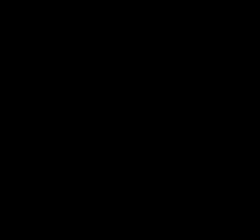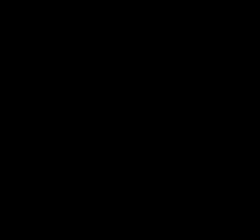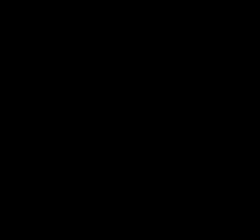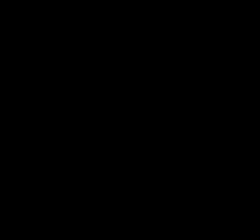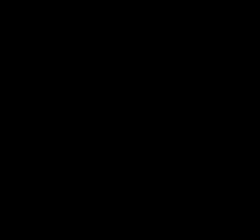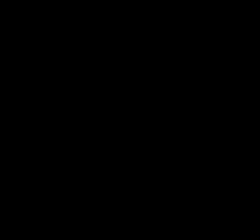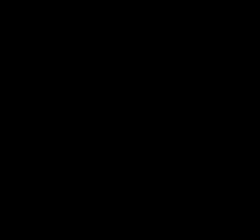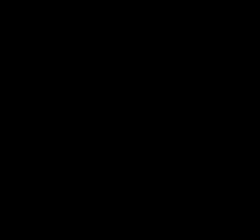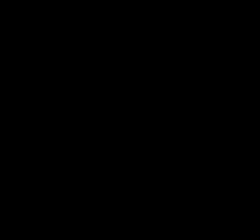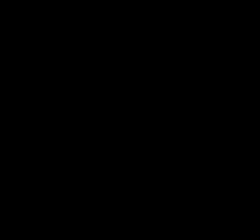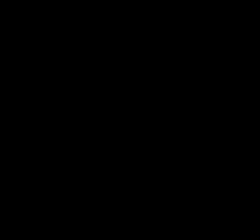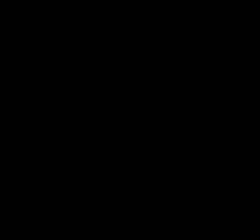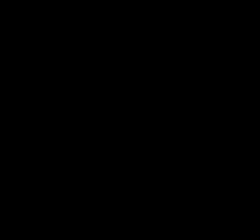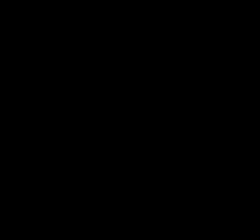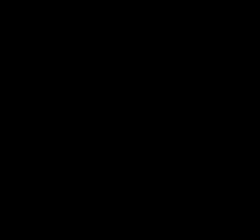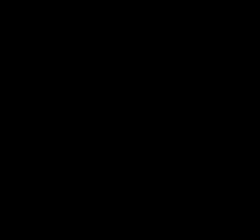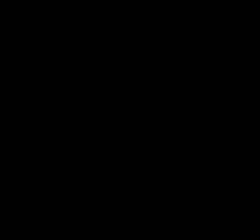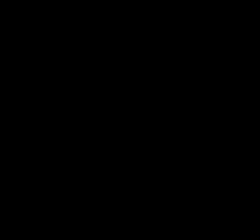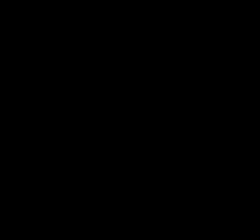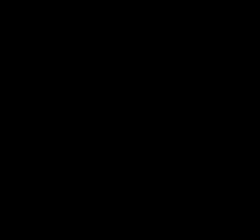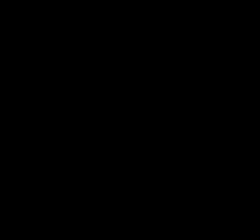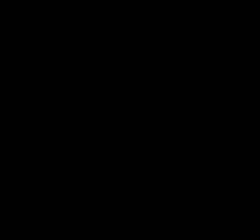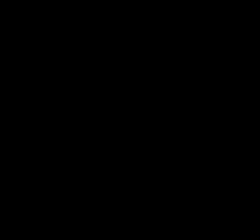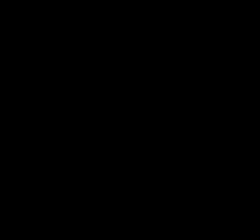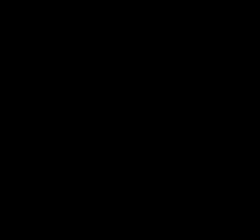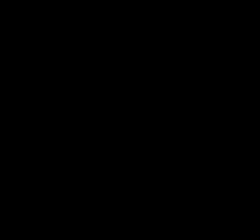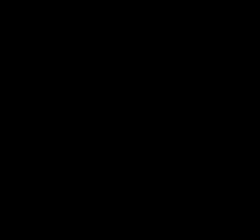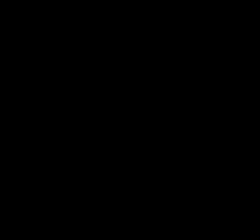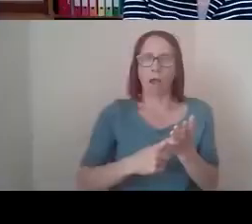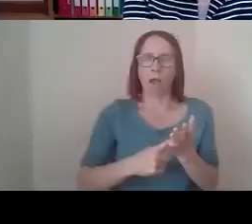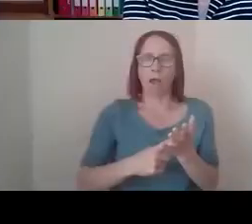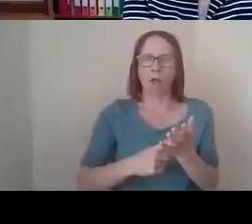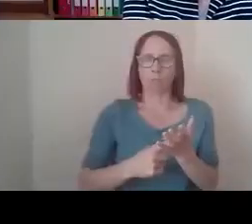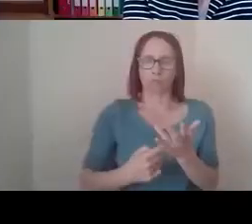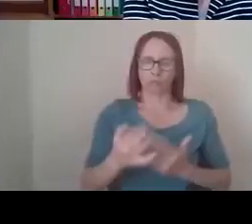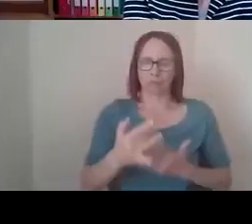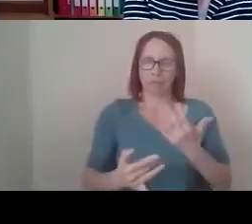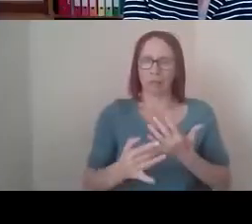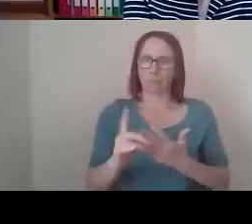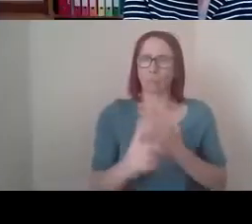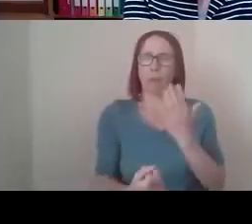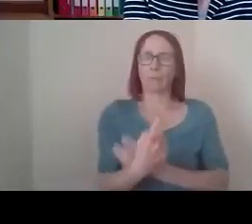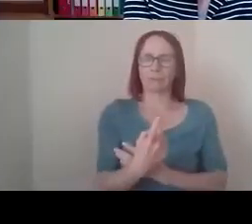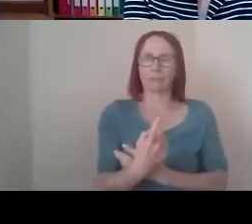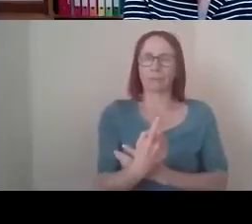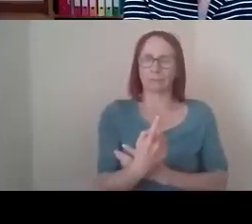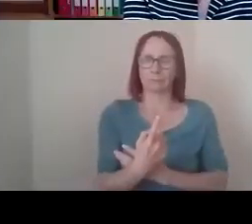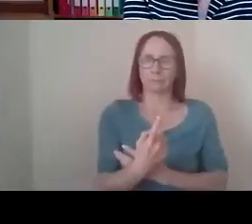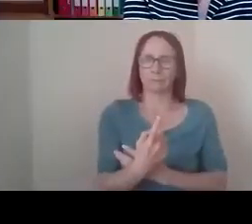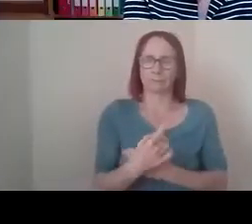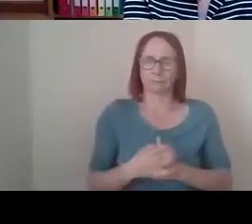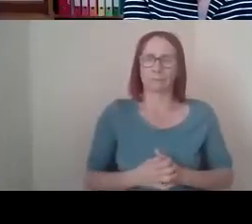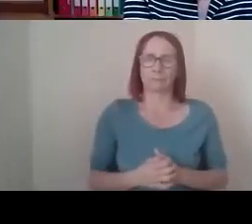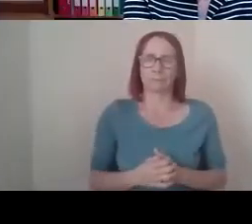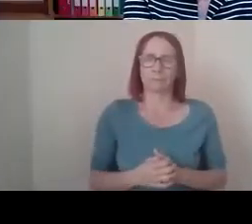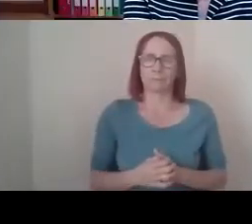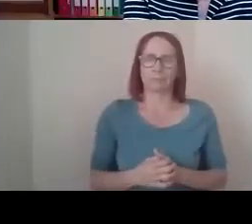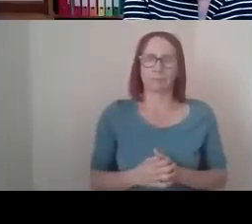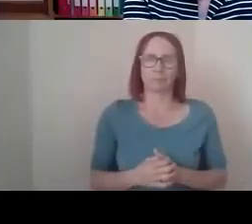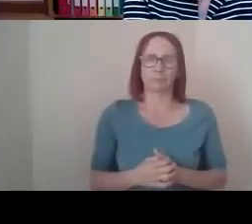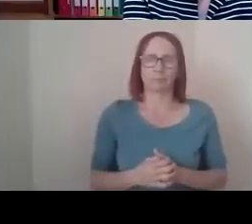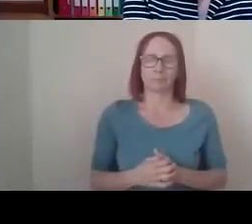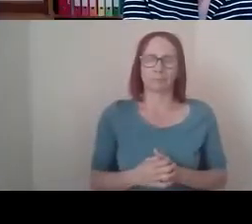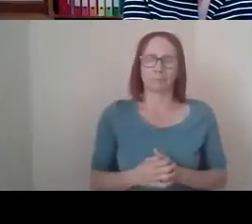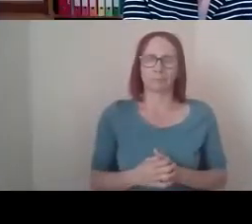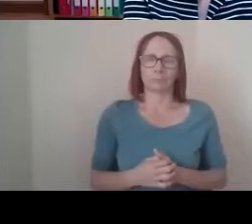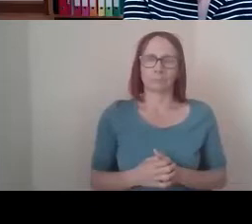achieve. R, the result. This is as a result of doing this. This is what happened. And what